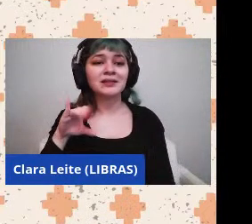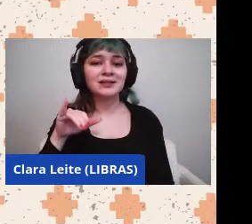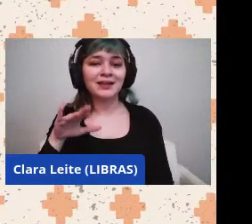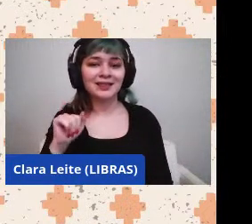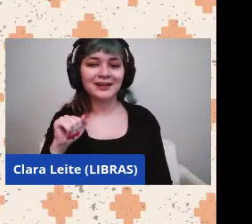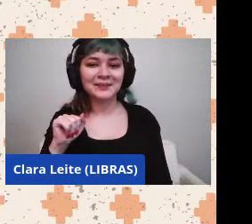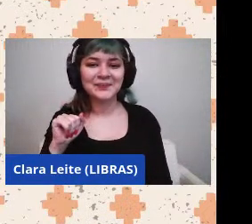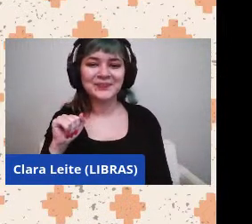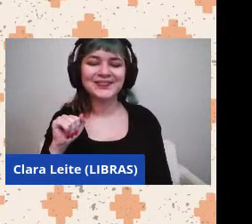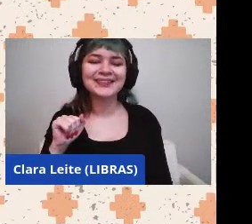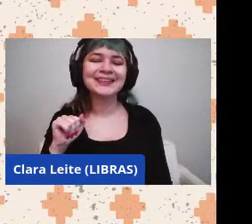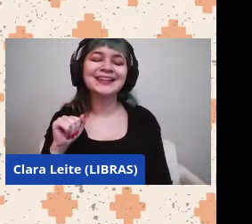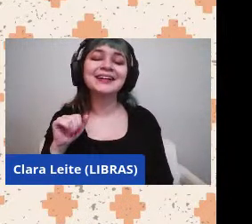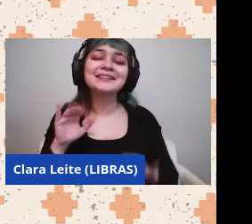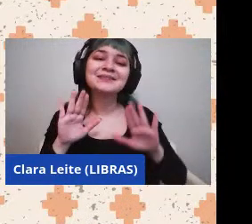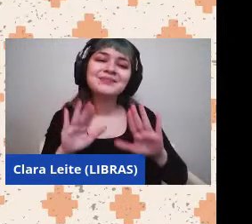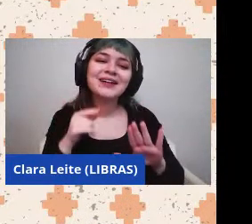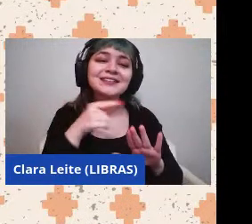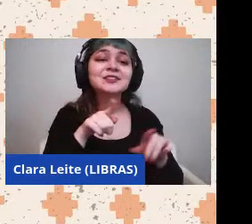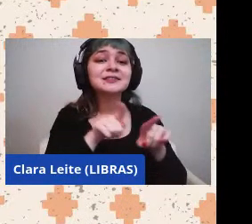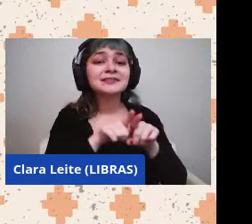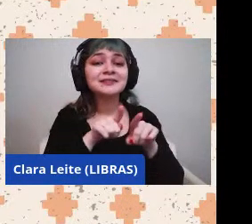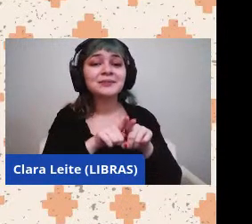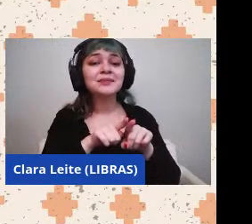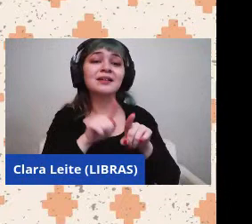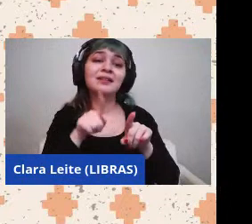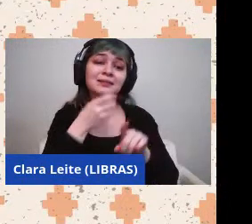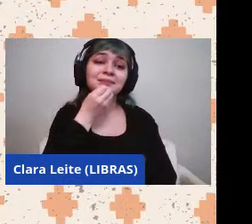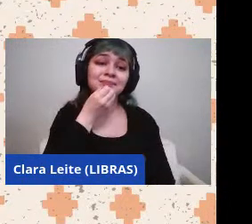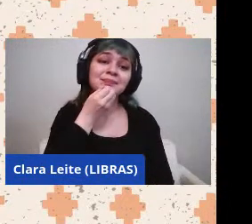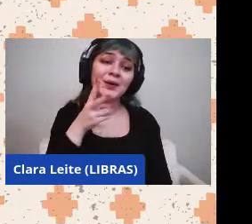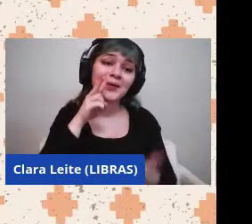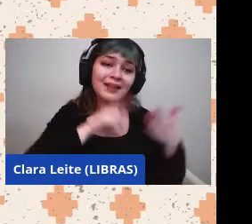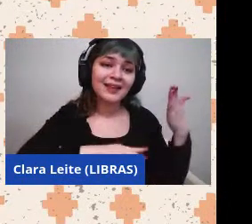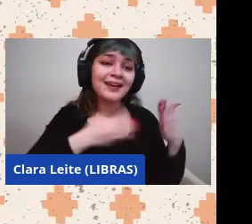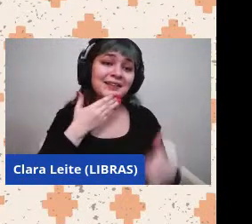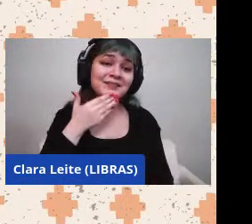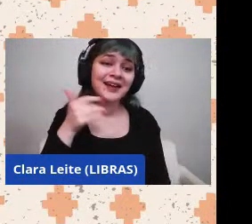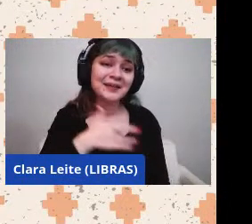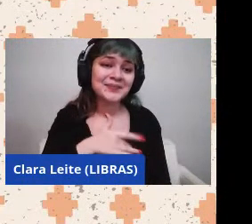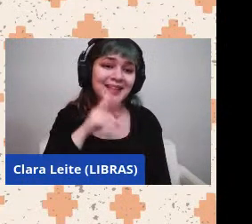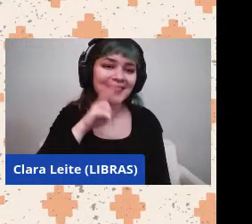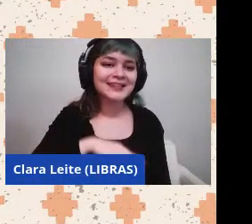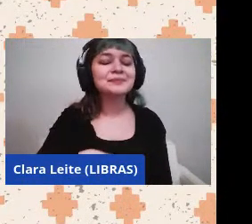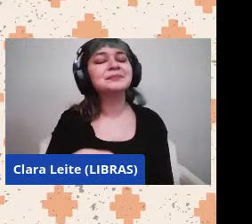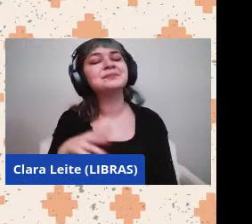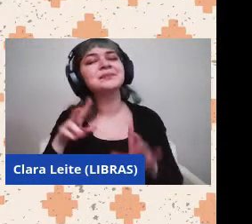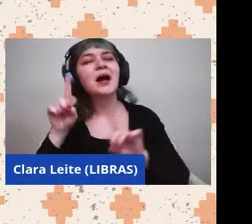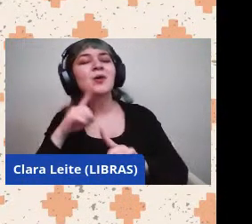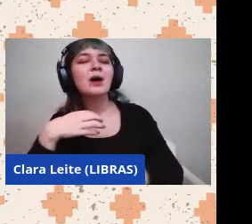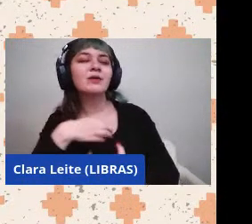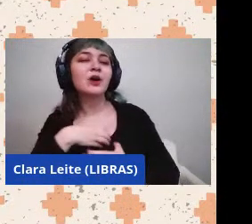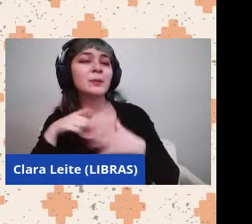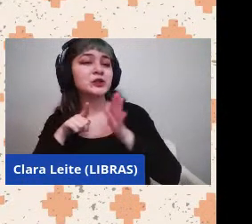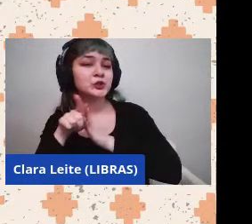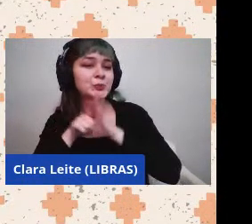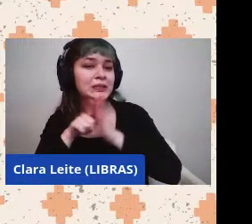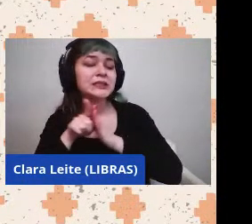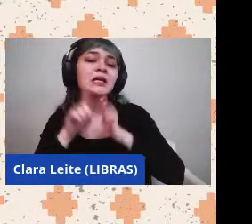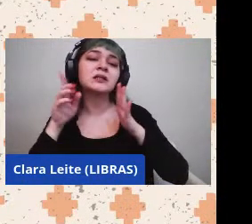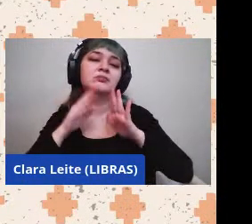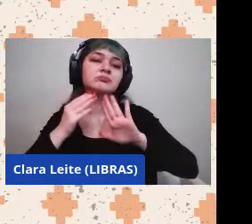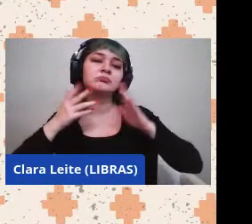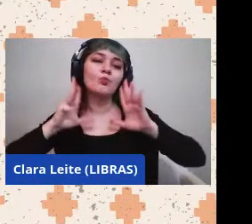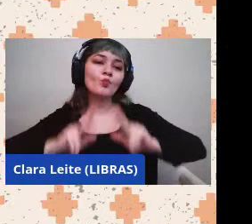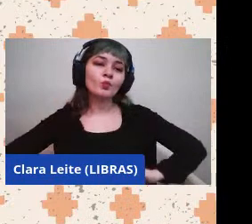too is worth a read. Research, some forms of research are exempt.